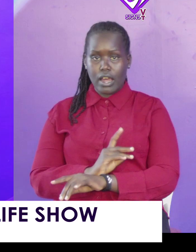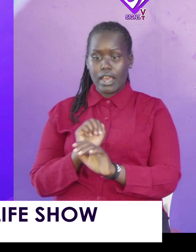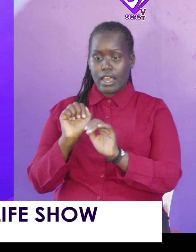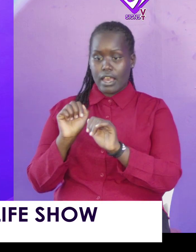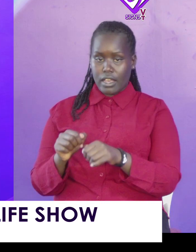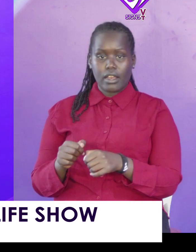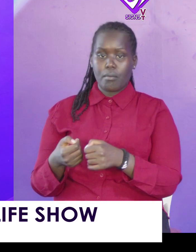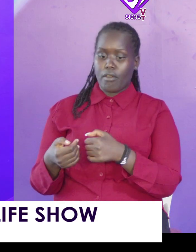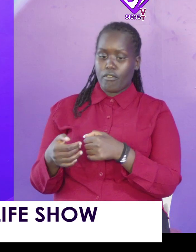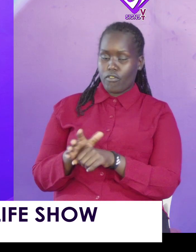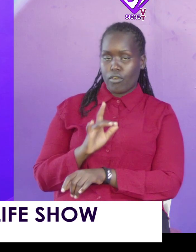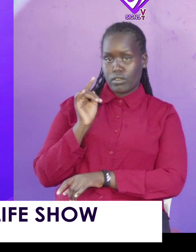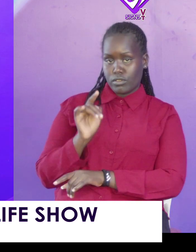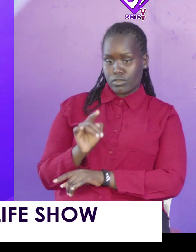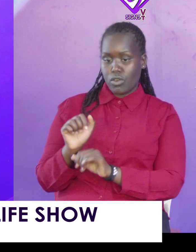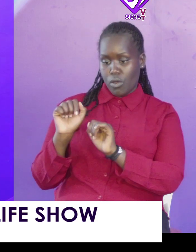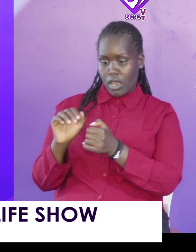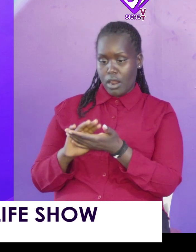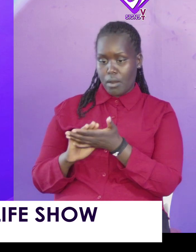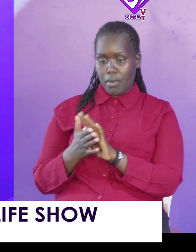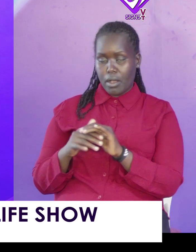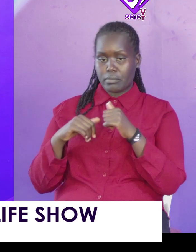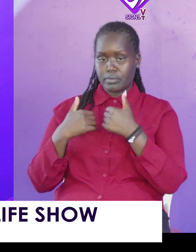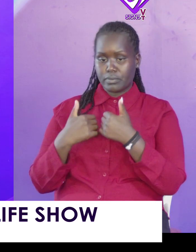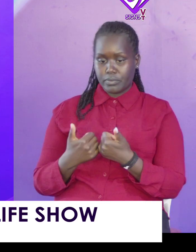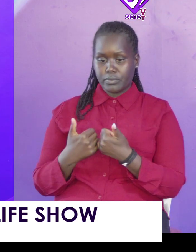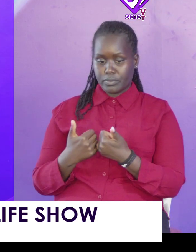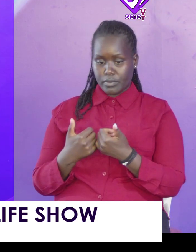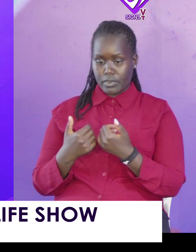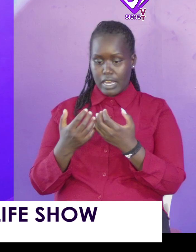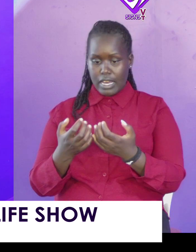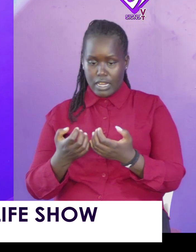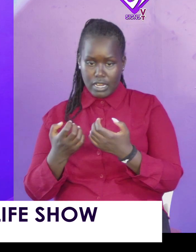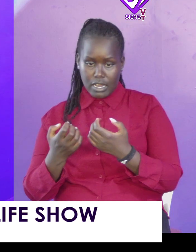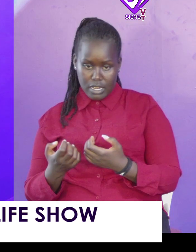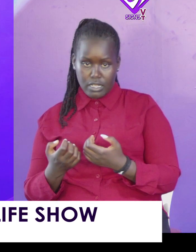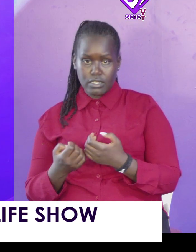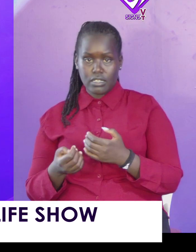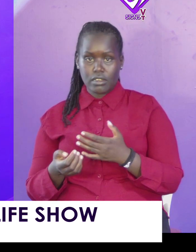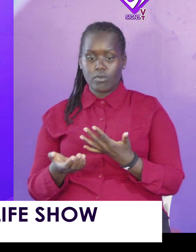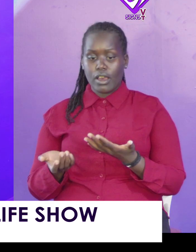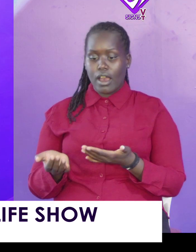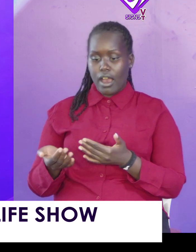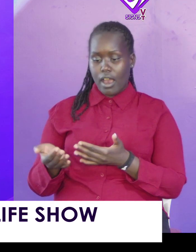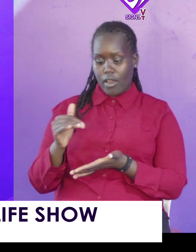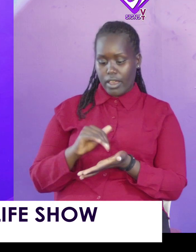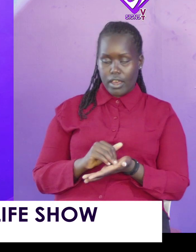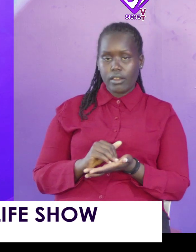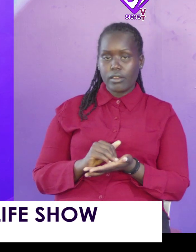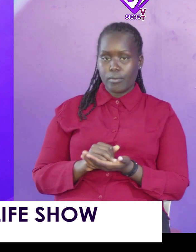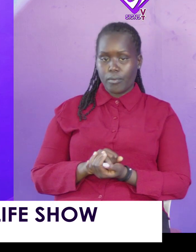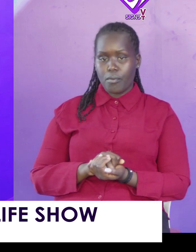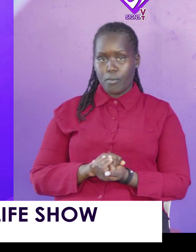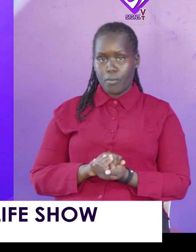fruitful to you. You can be productive. Unwinding demands dreaming again, going back to the drawing